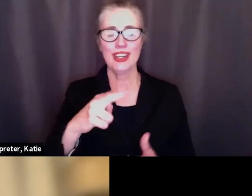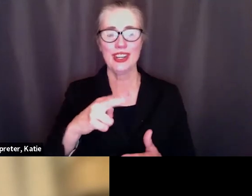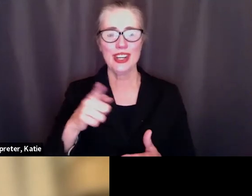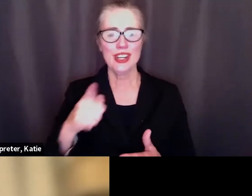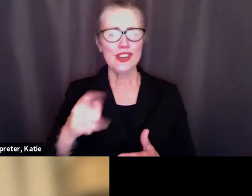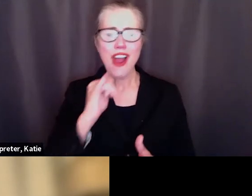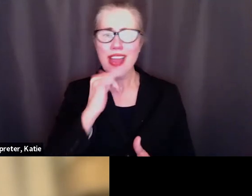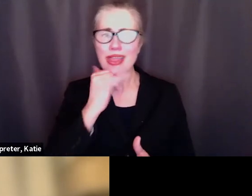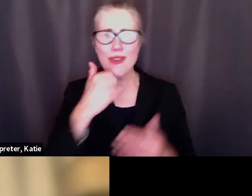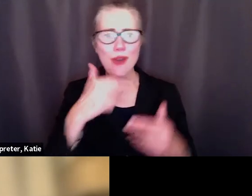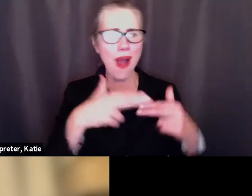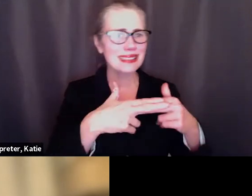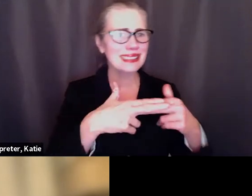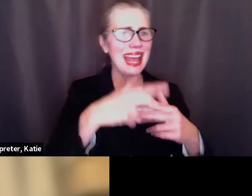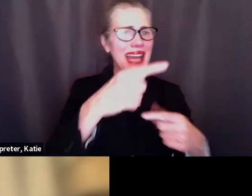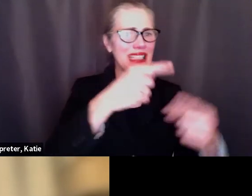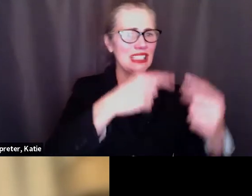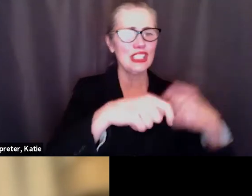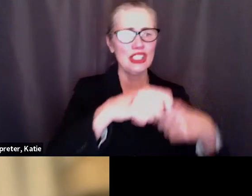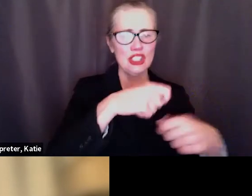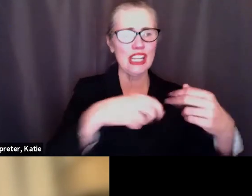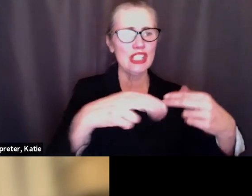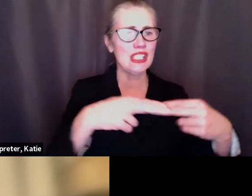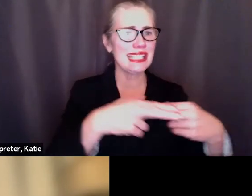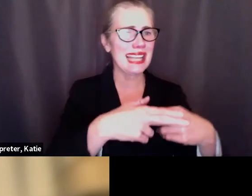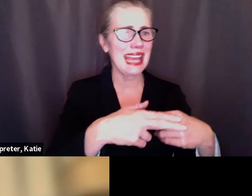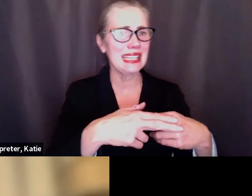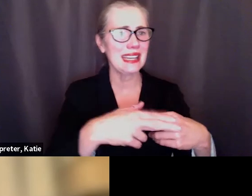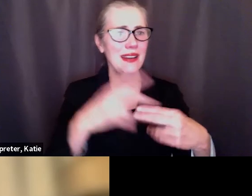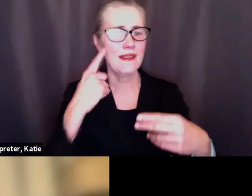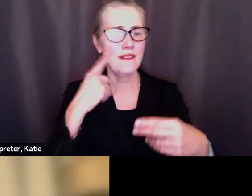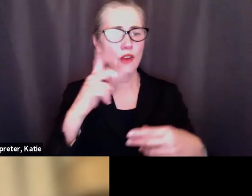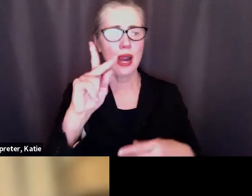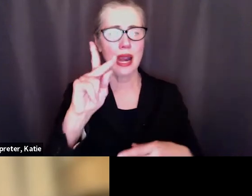wrong slide it needs to be kip slime